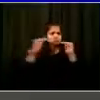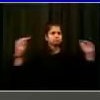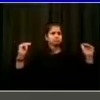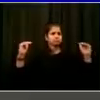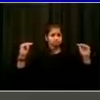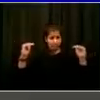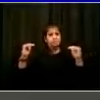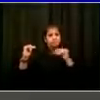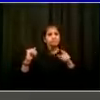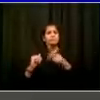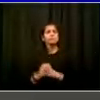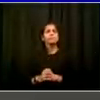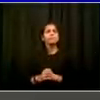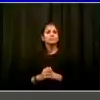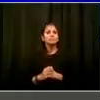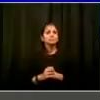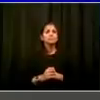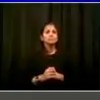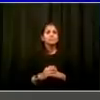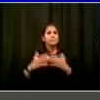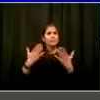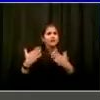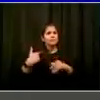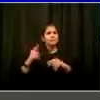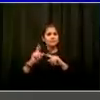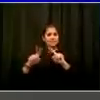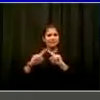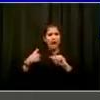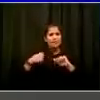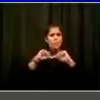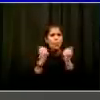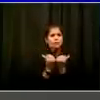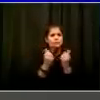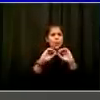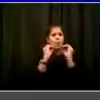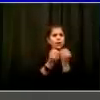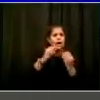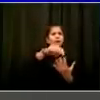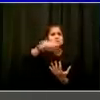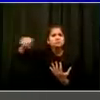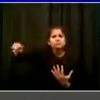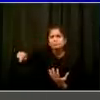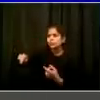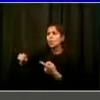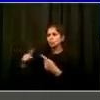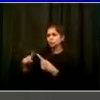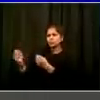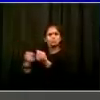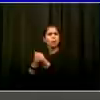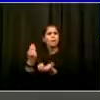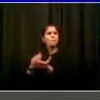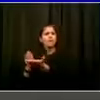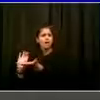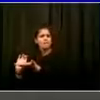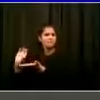their neighborhoods. Many workers have lost jobs due to this pandemic, and these workers need help right